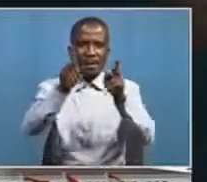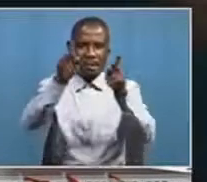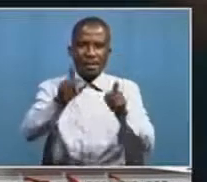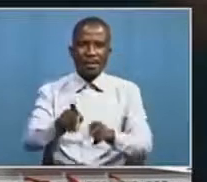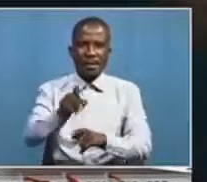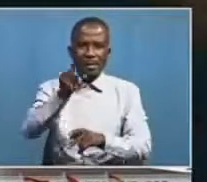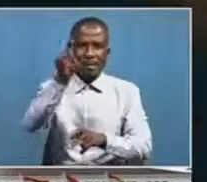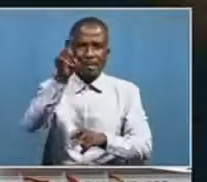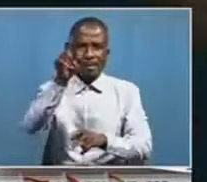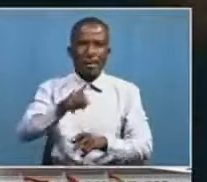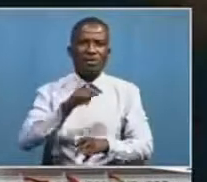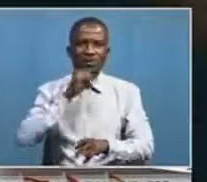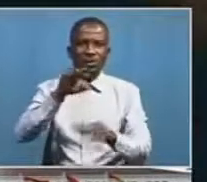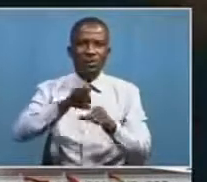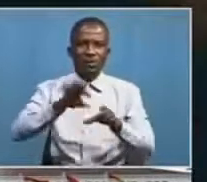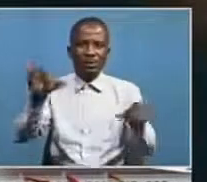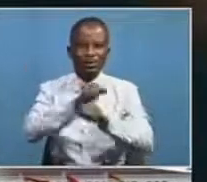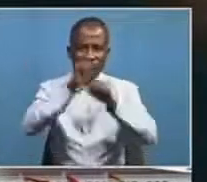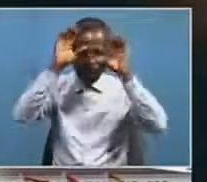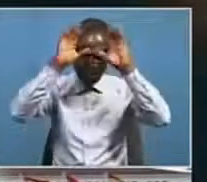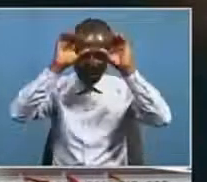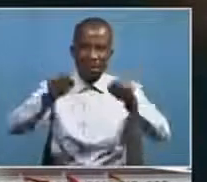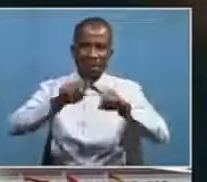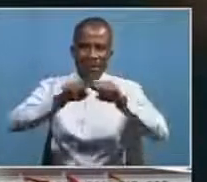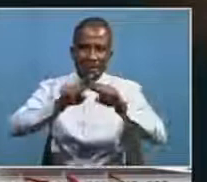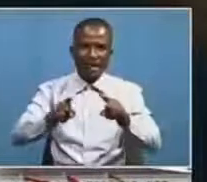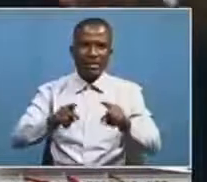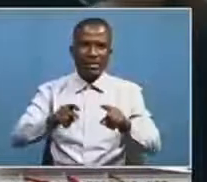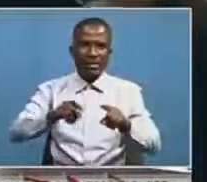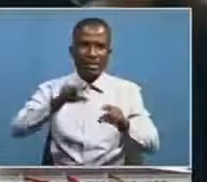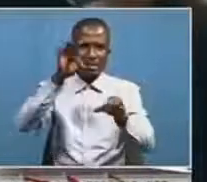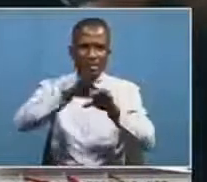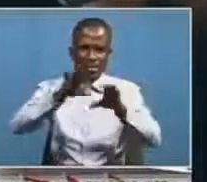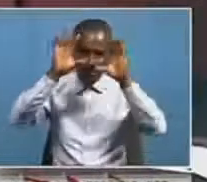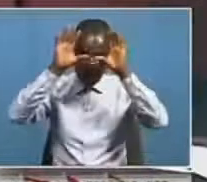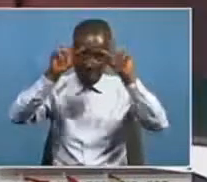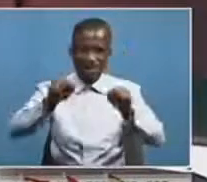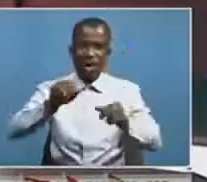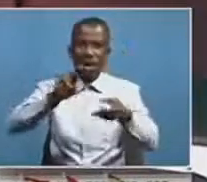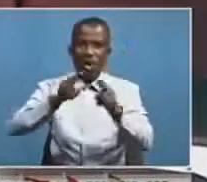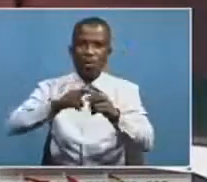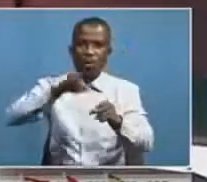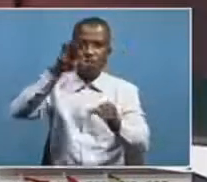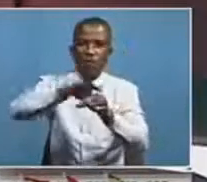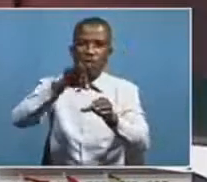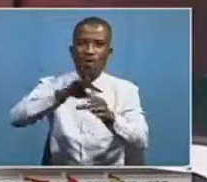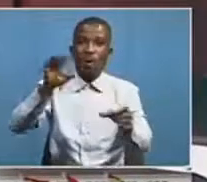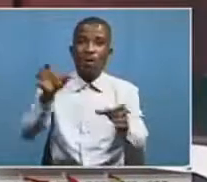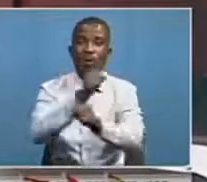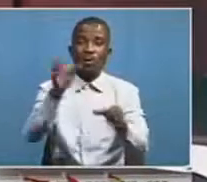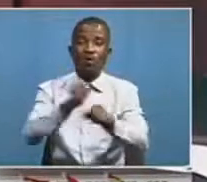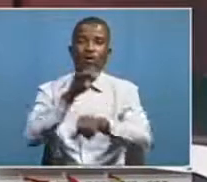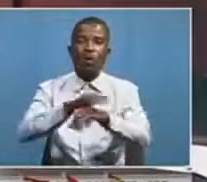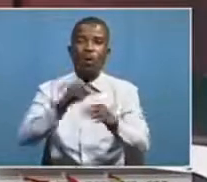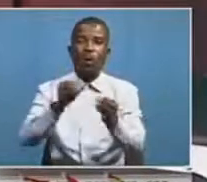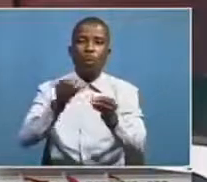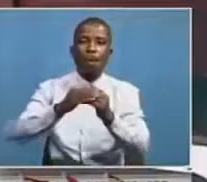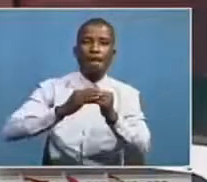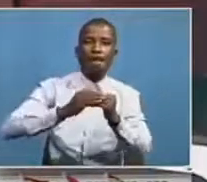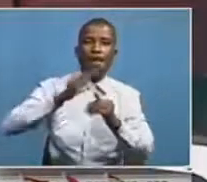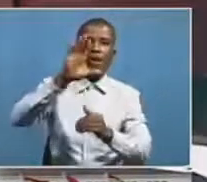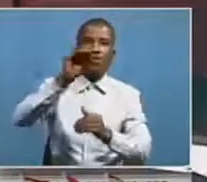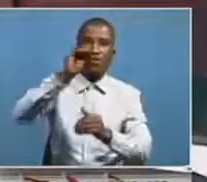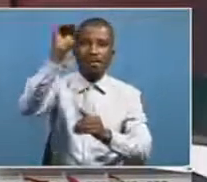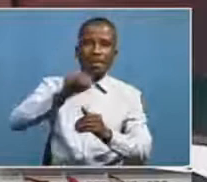not be elected as president of Ghana unless at the presidential election the number of votes cast in his favor is more than